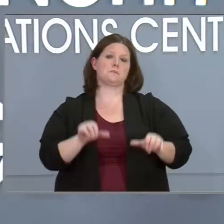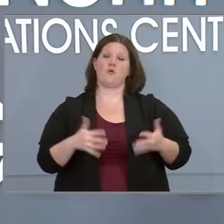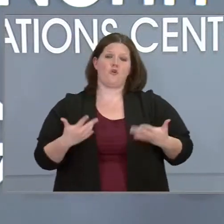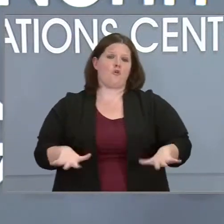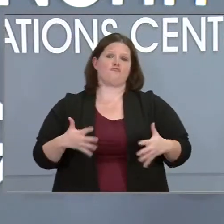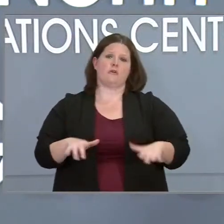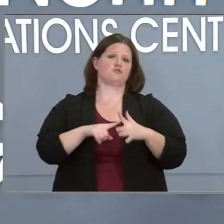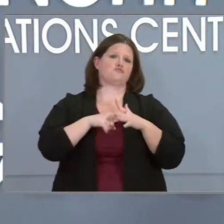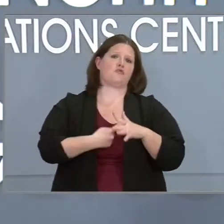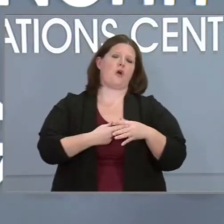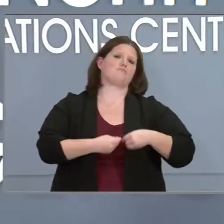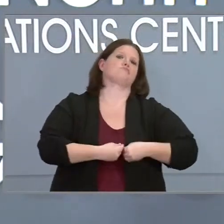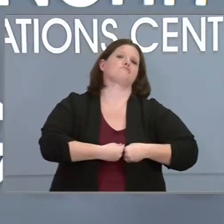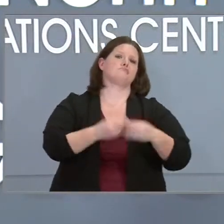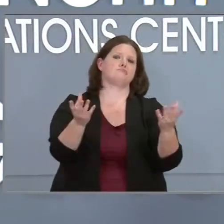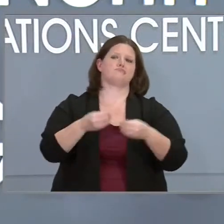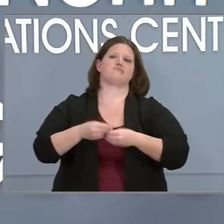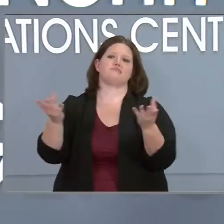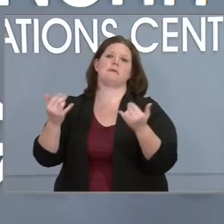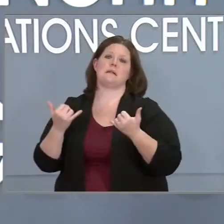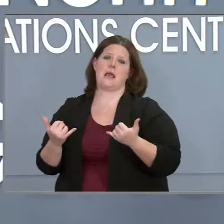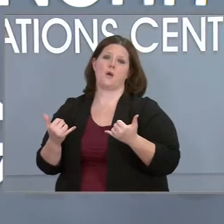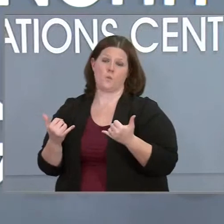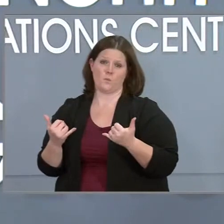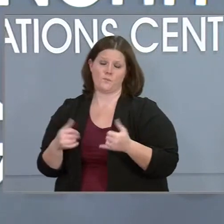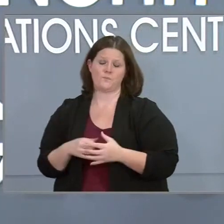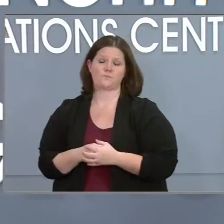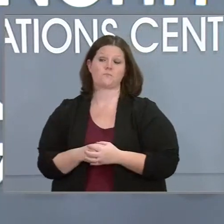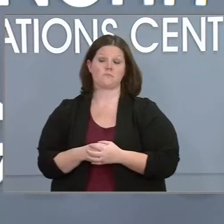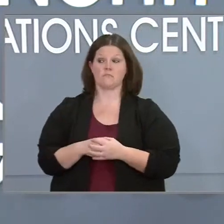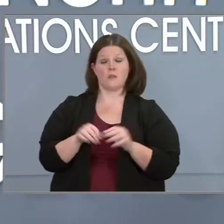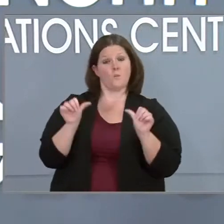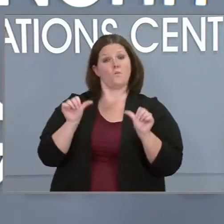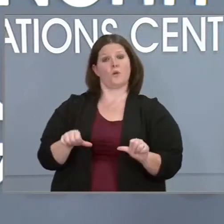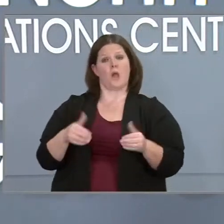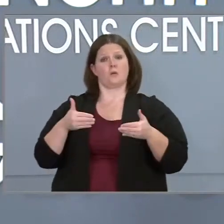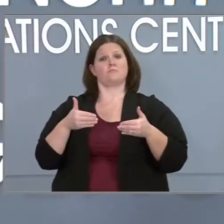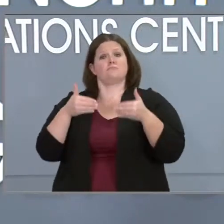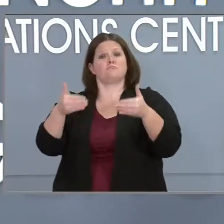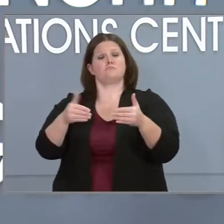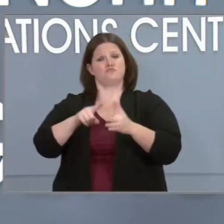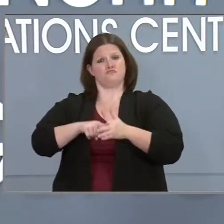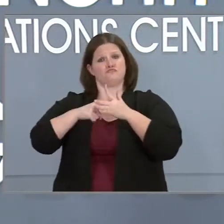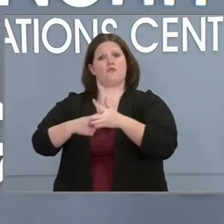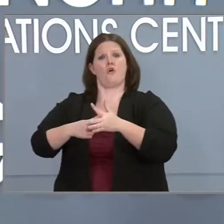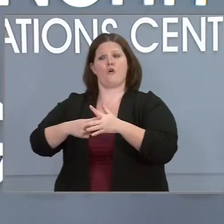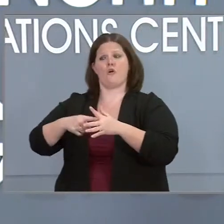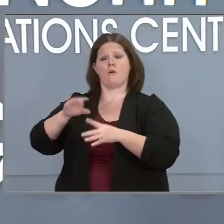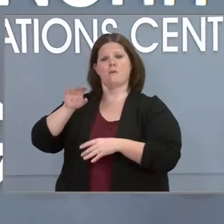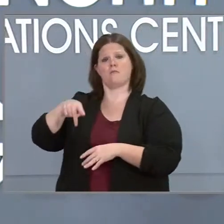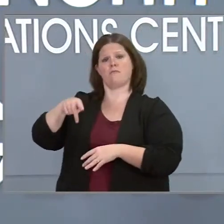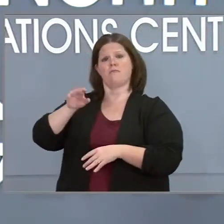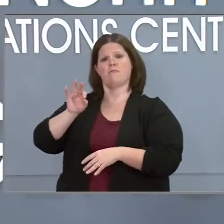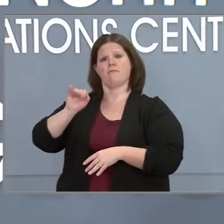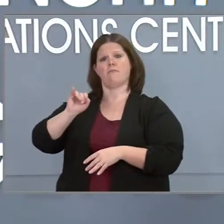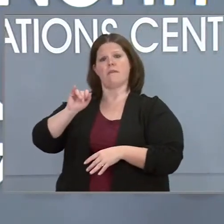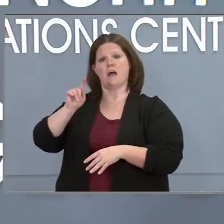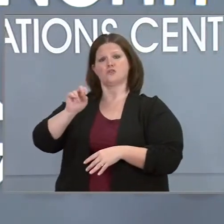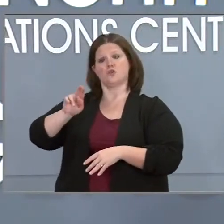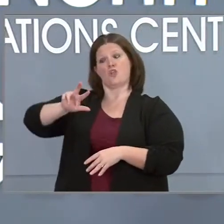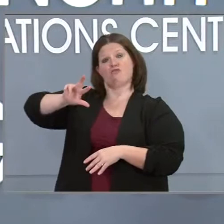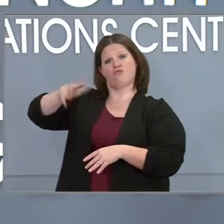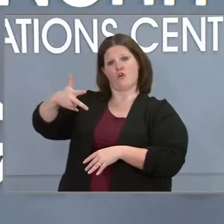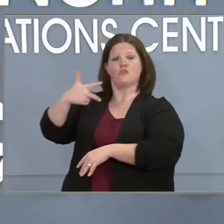North Carolina. We are ready for third shots with Pfizer whenever they are approved